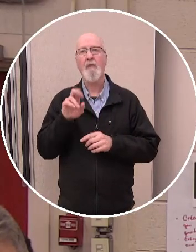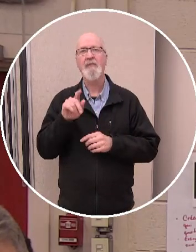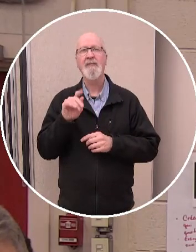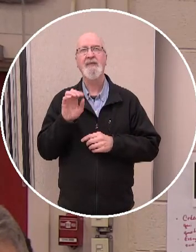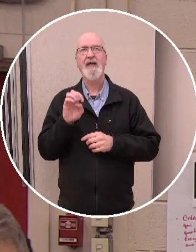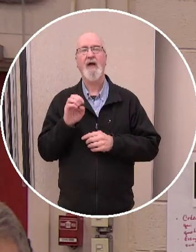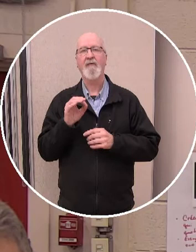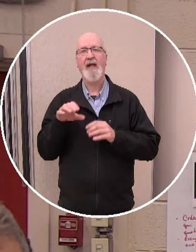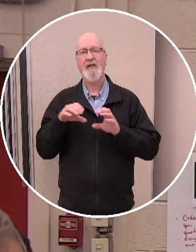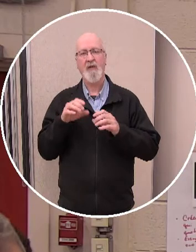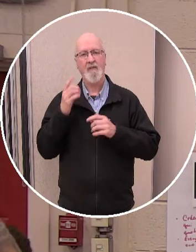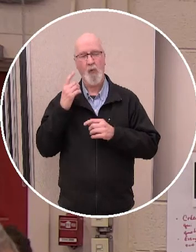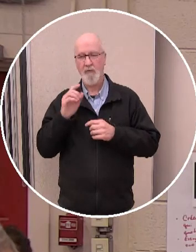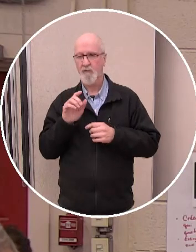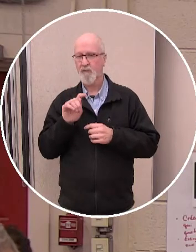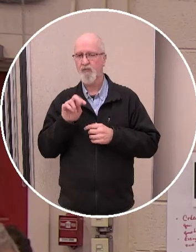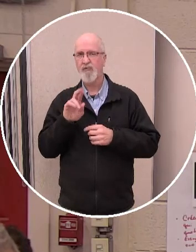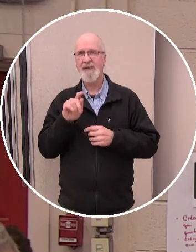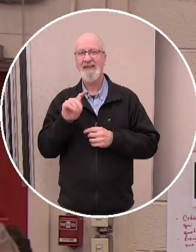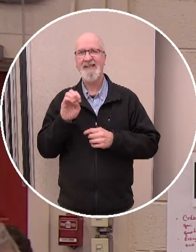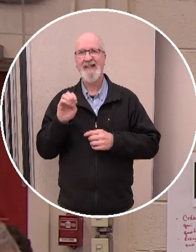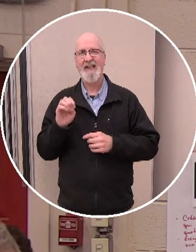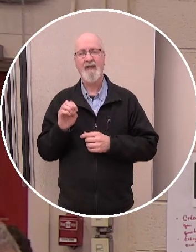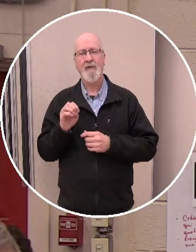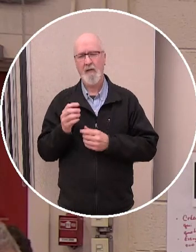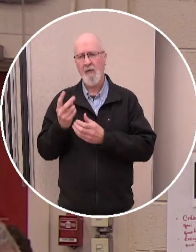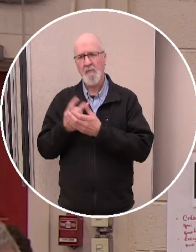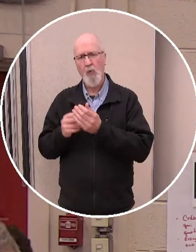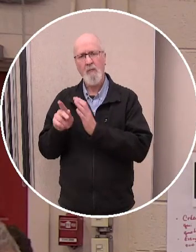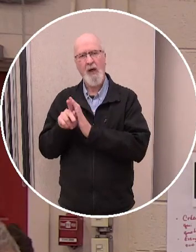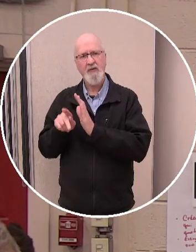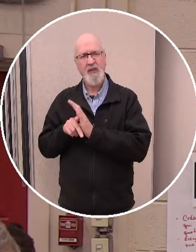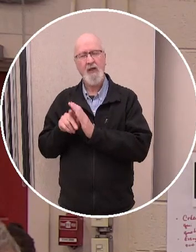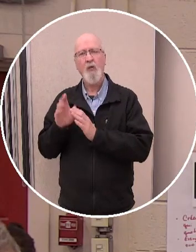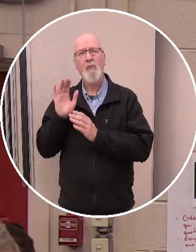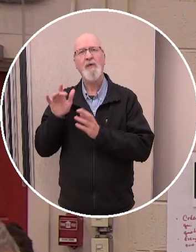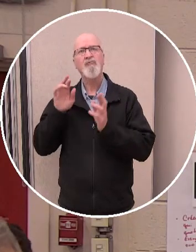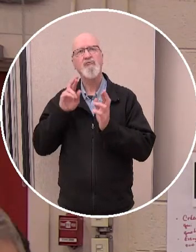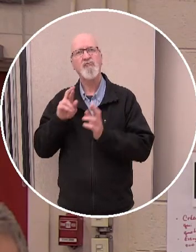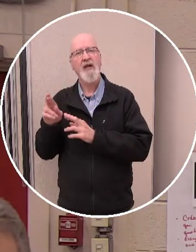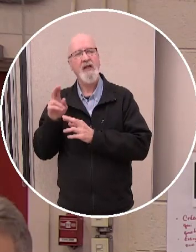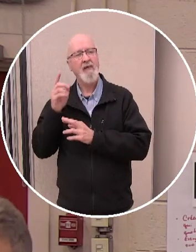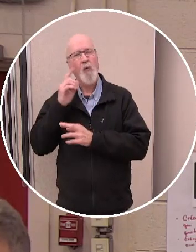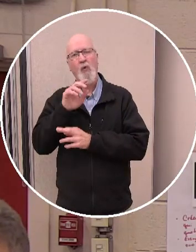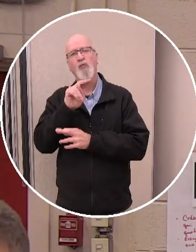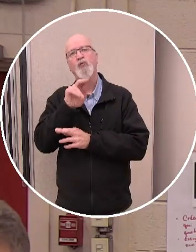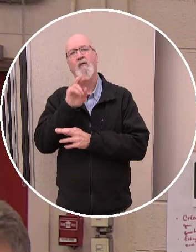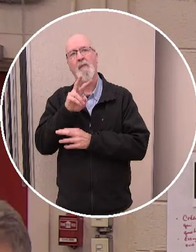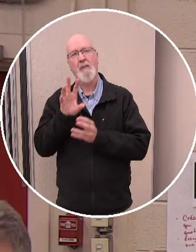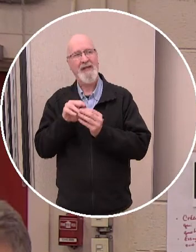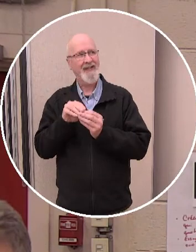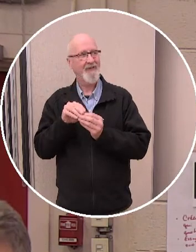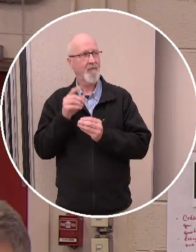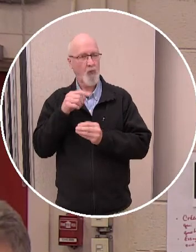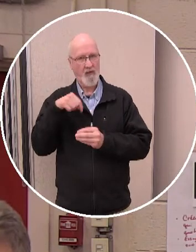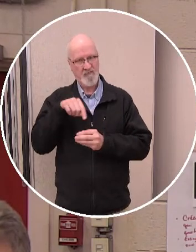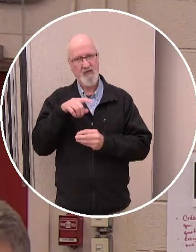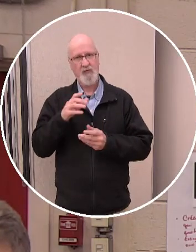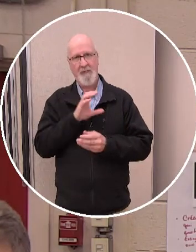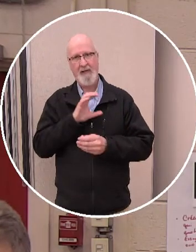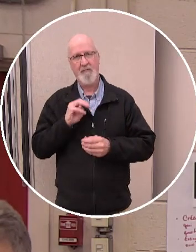activity for trustees. Both of those policies will be ready for the November meeting of this committee.